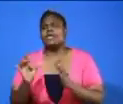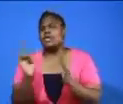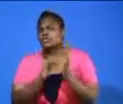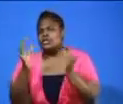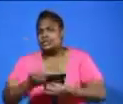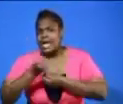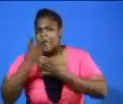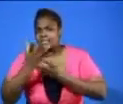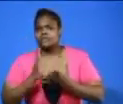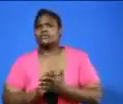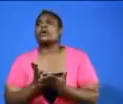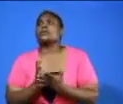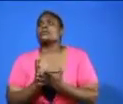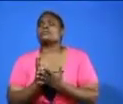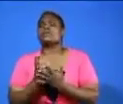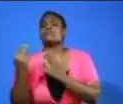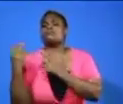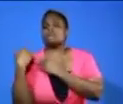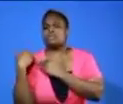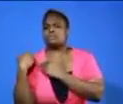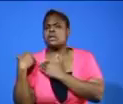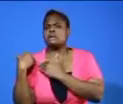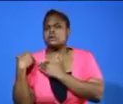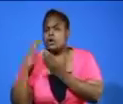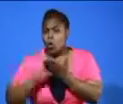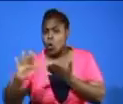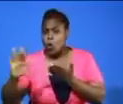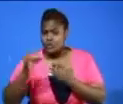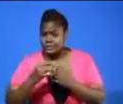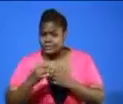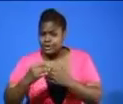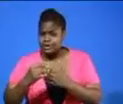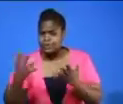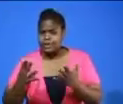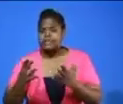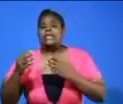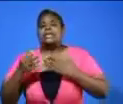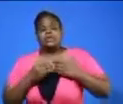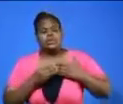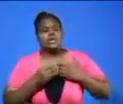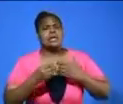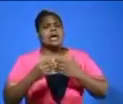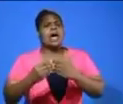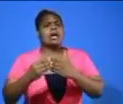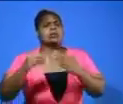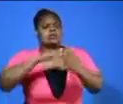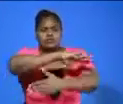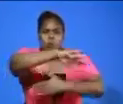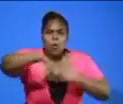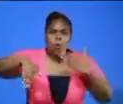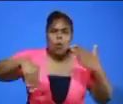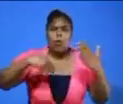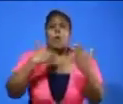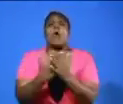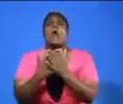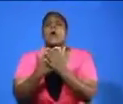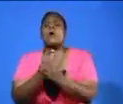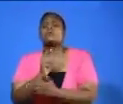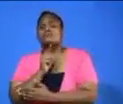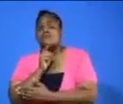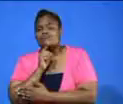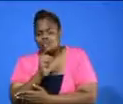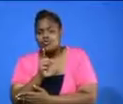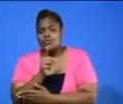say would be the role of the Holy Ghost? He said he will guide you into all truth. And that